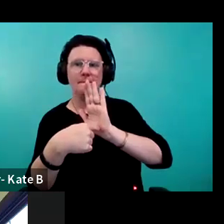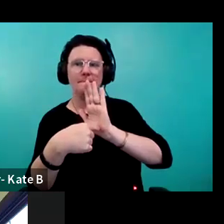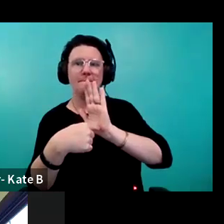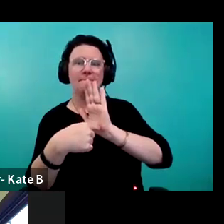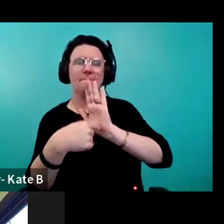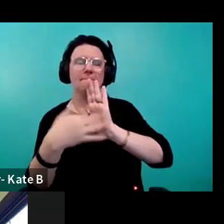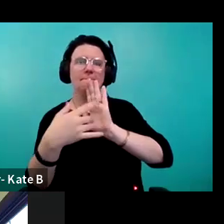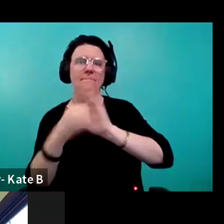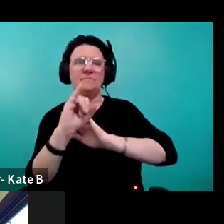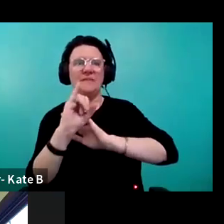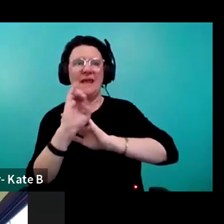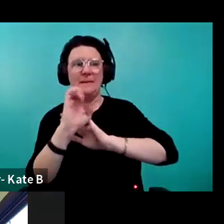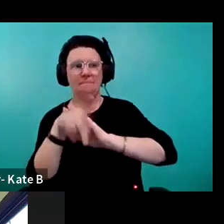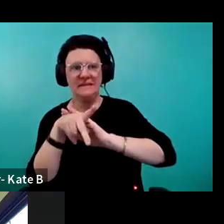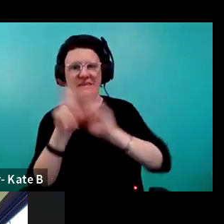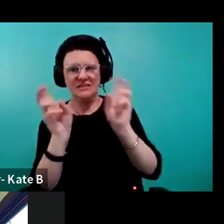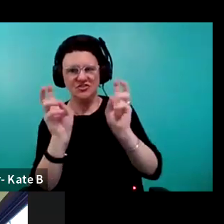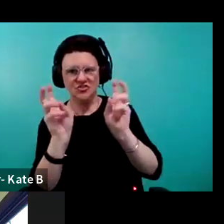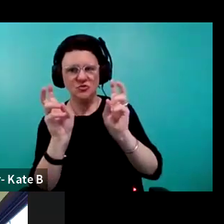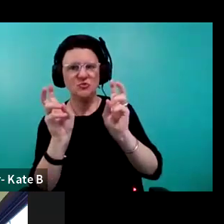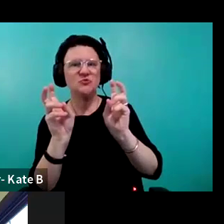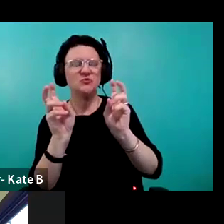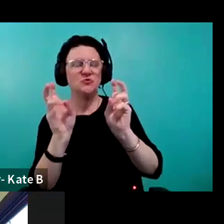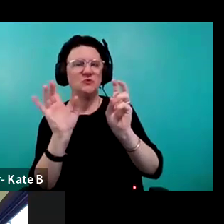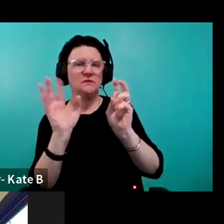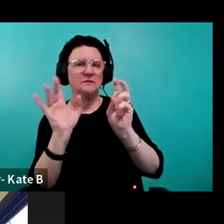IEP delivery issues at the